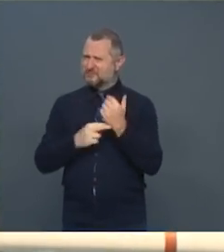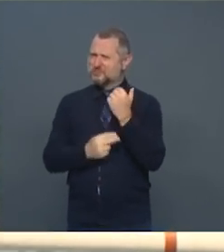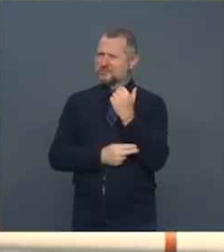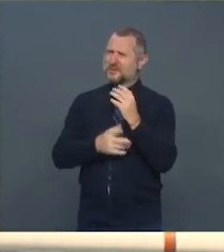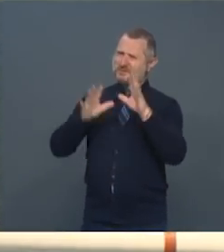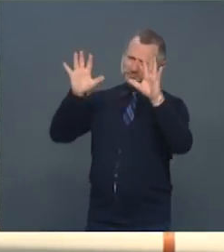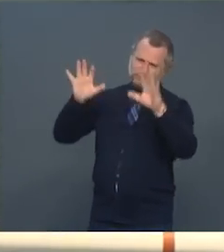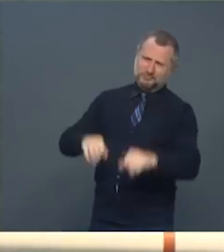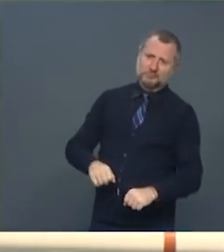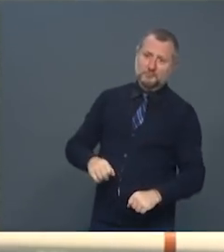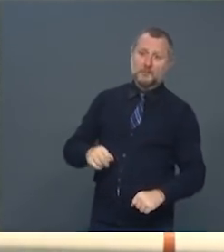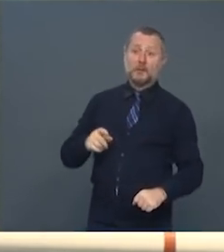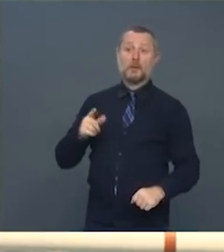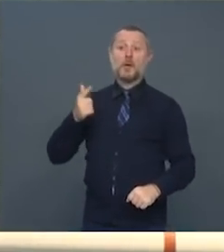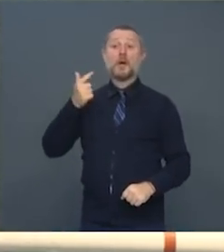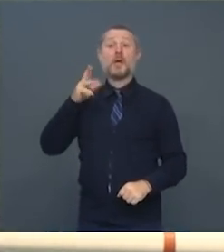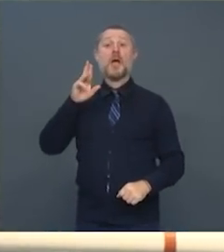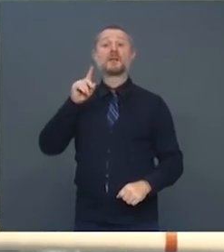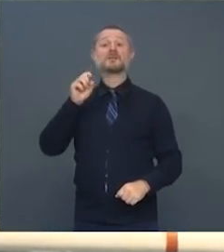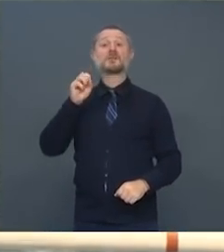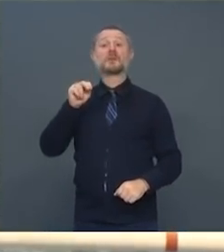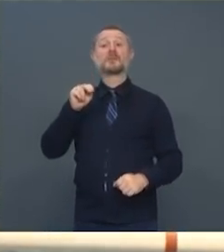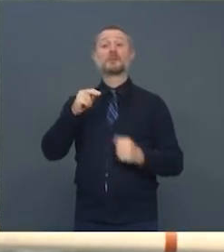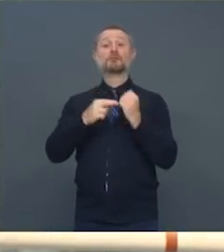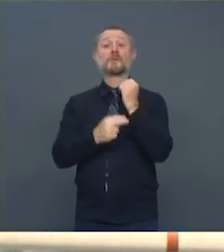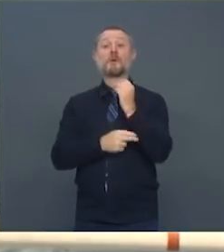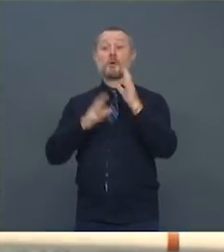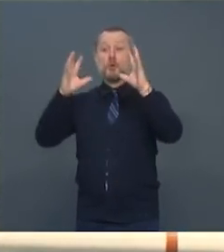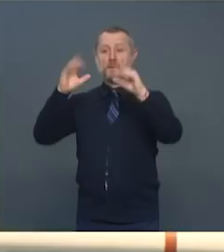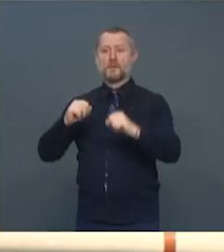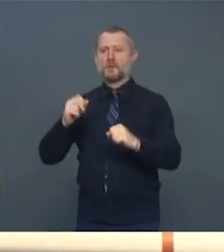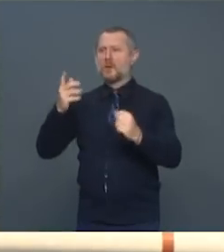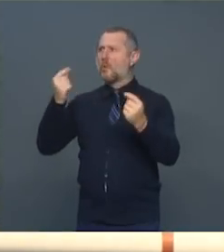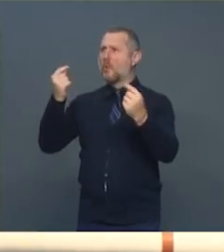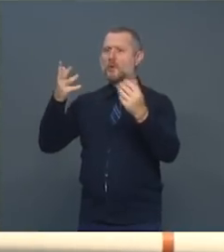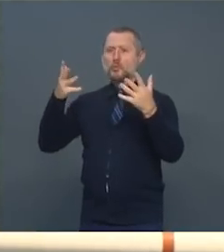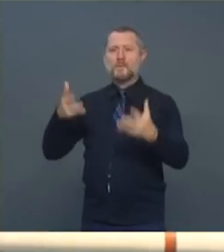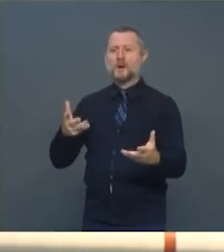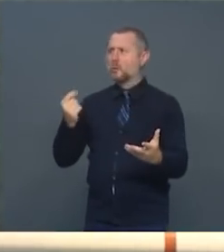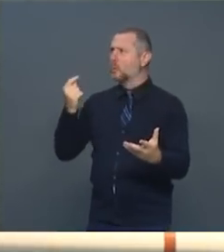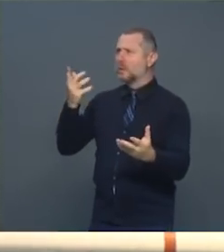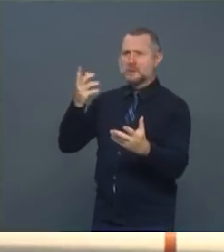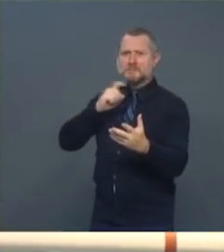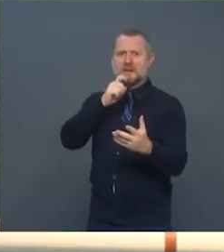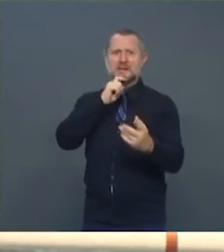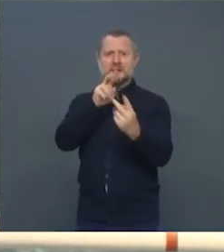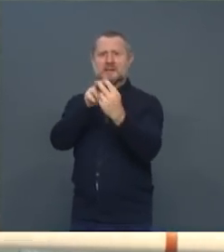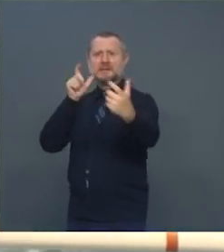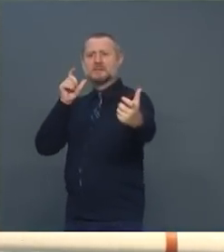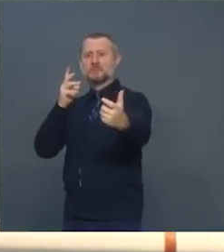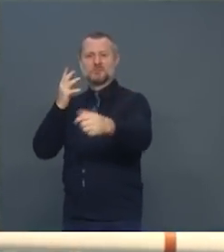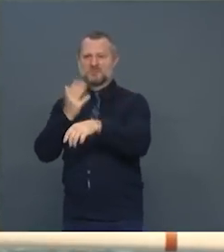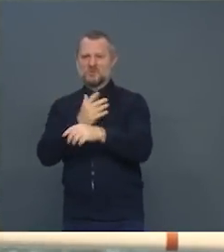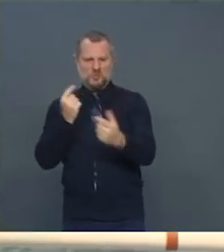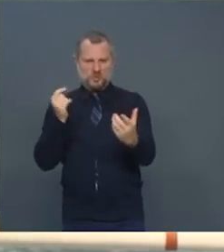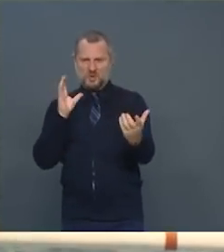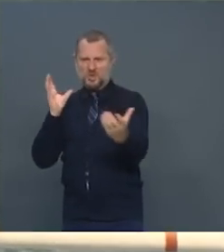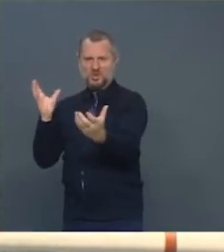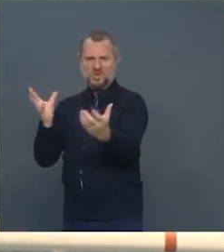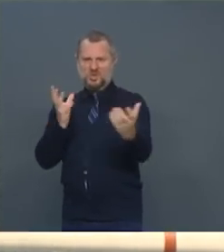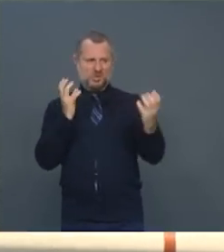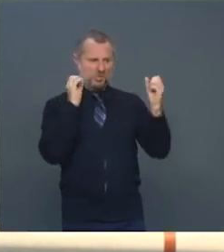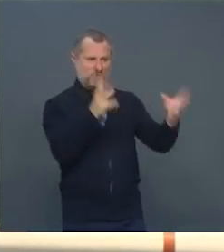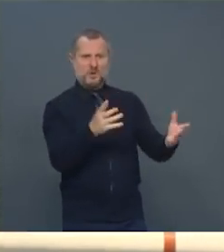the middle of the Hudson River. What can we do to make use of it, to restore some of our habitat off the coast of the